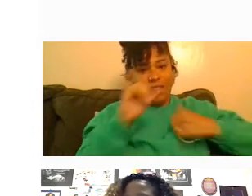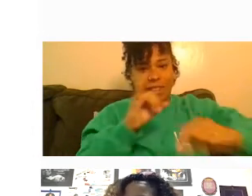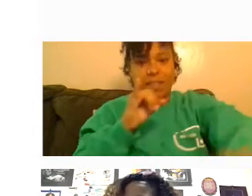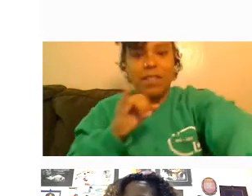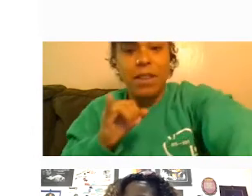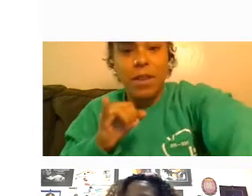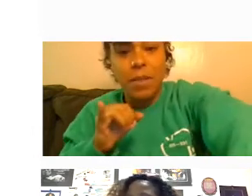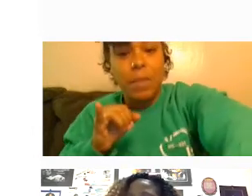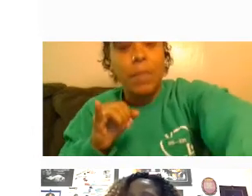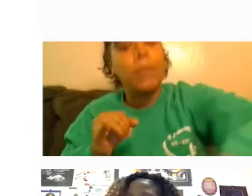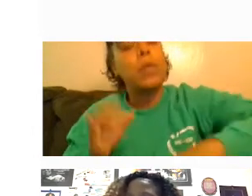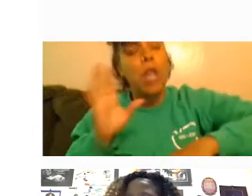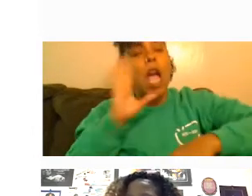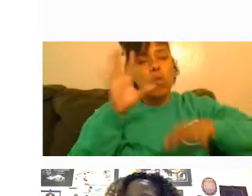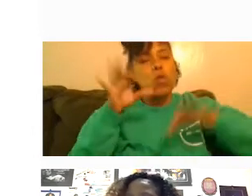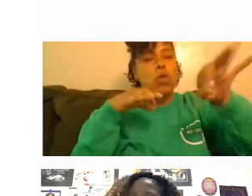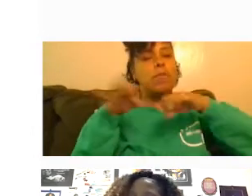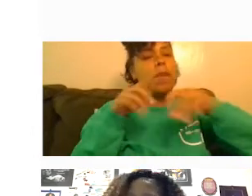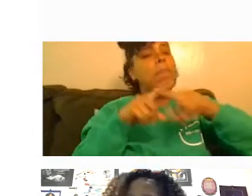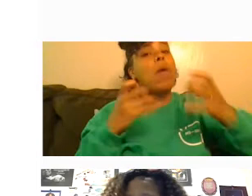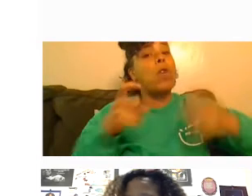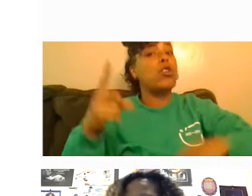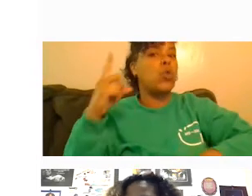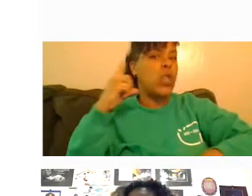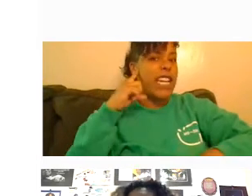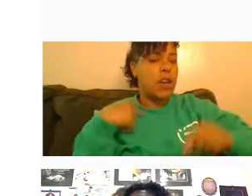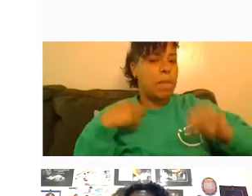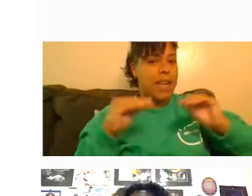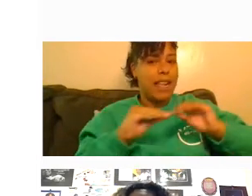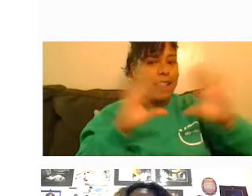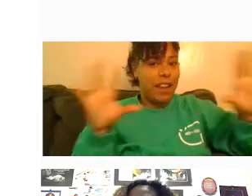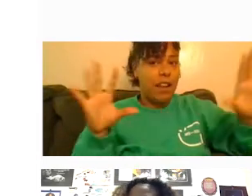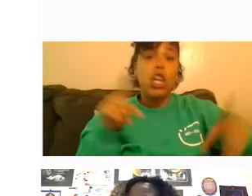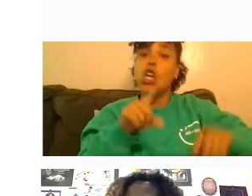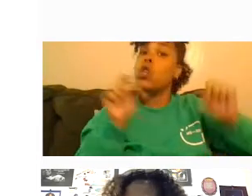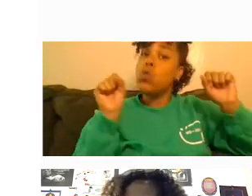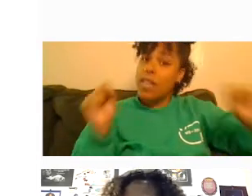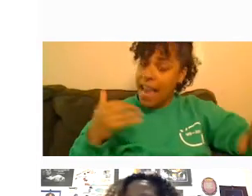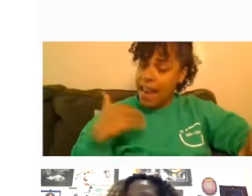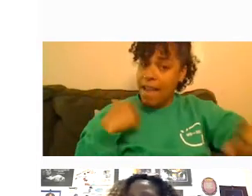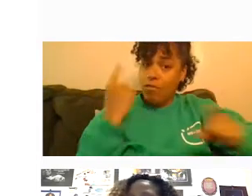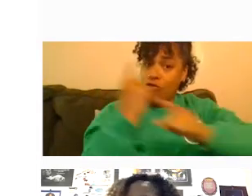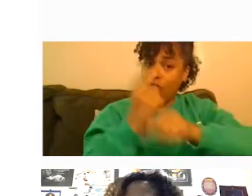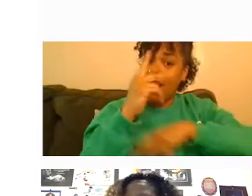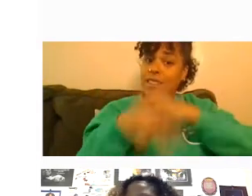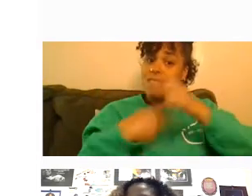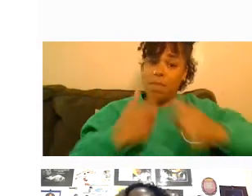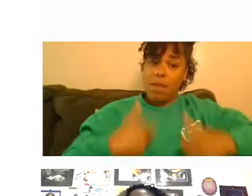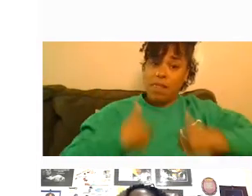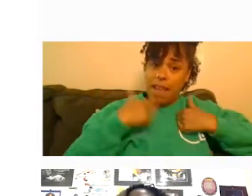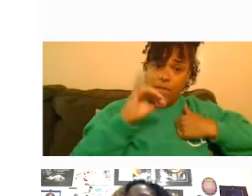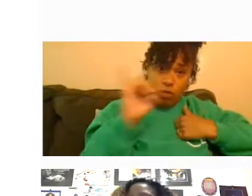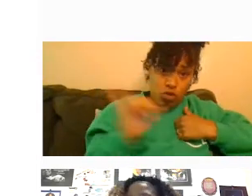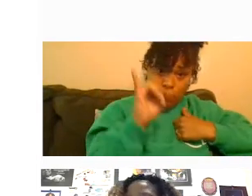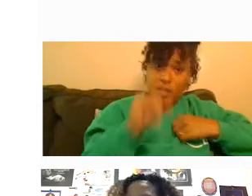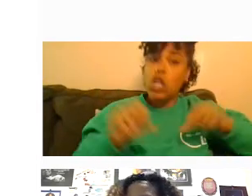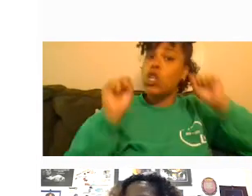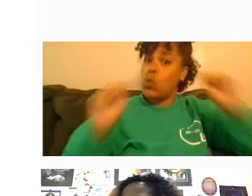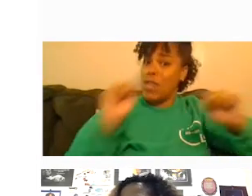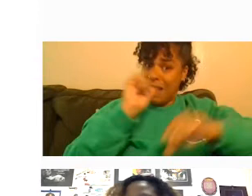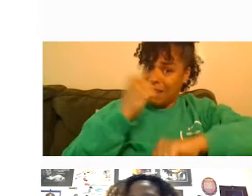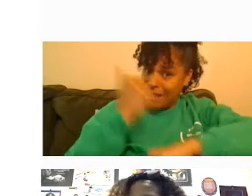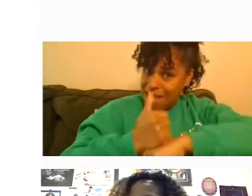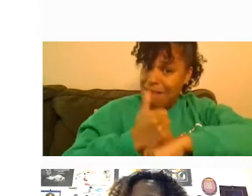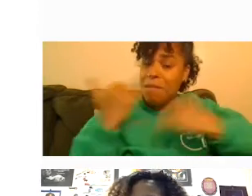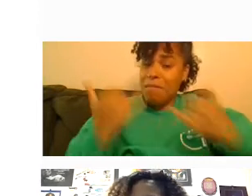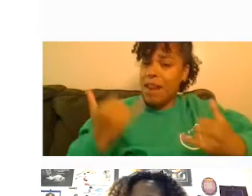me clearly. Yes, you can have the right type of life insurance. Yes, you can put in place a life insurance with where you're at now. It